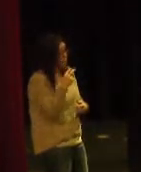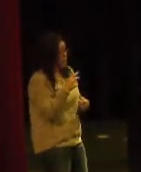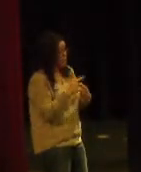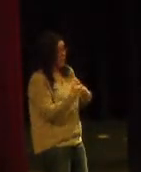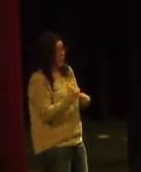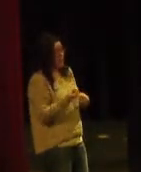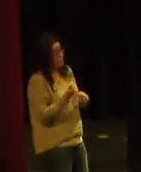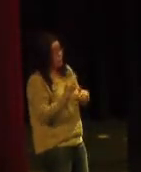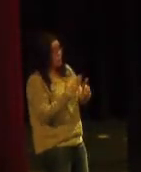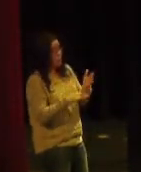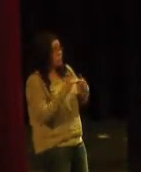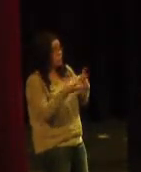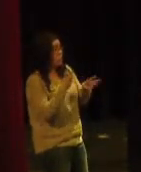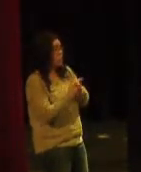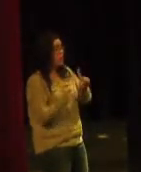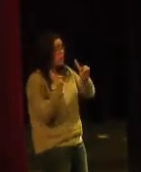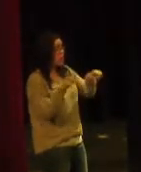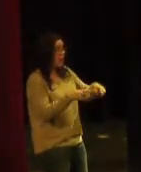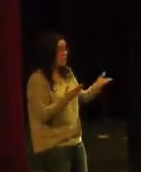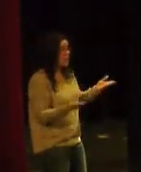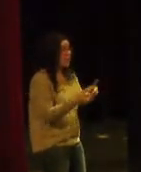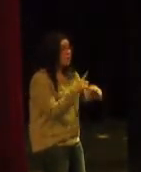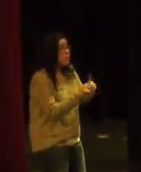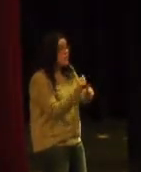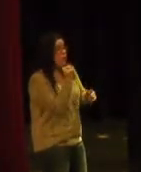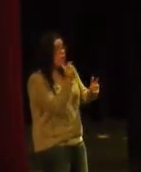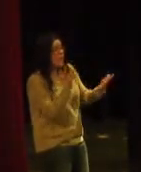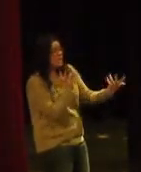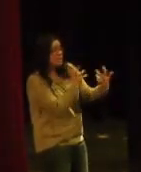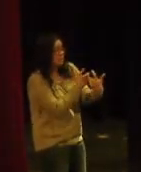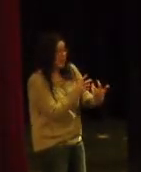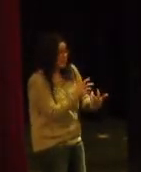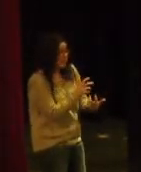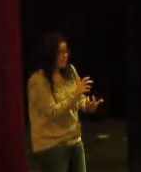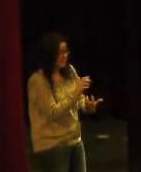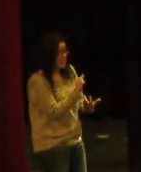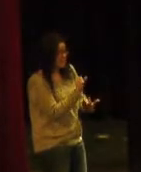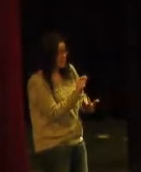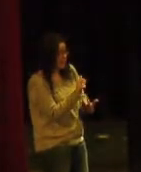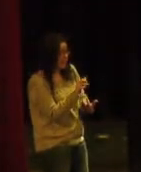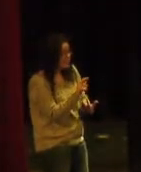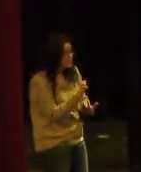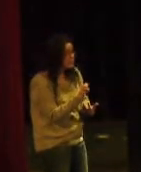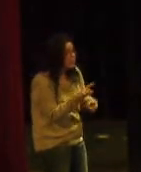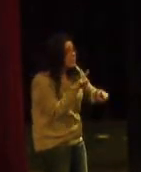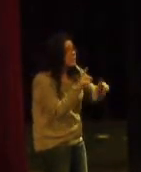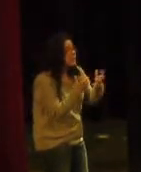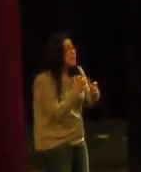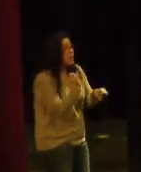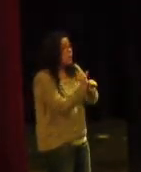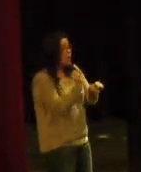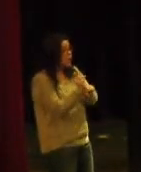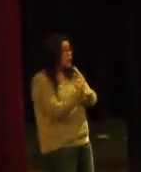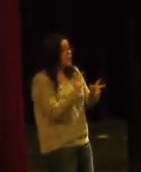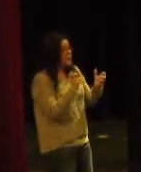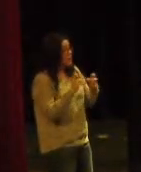parts of the world, are coming here, but they're not necessarily wanting to assimilate. They're wanting to work and contribute to the economy, but mainly to generate